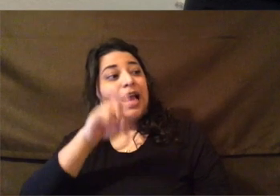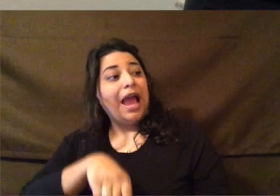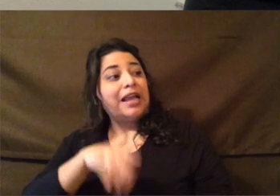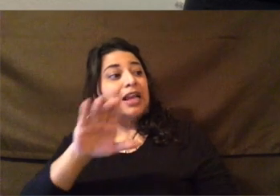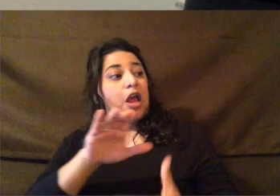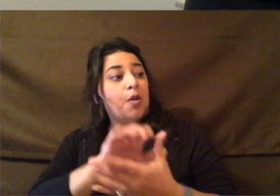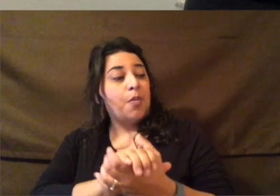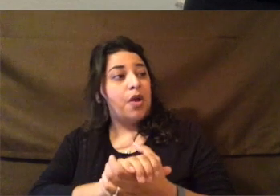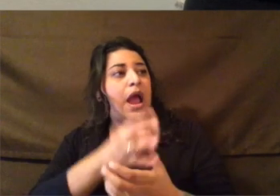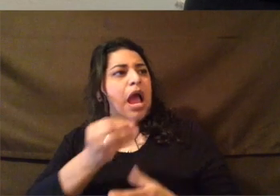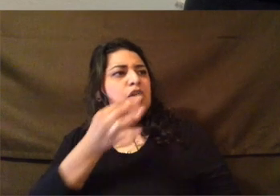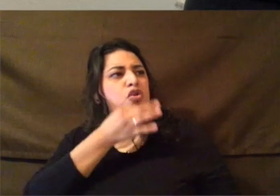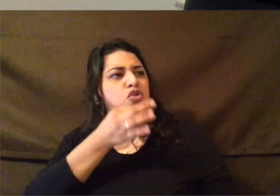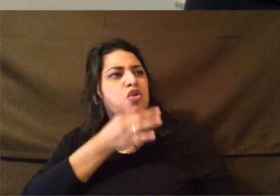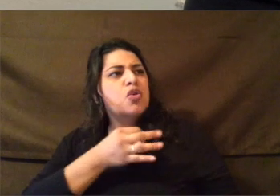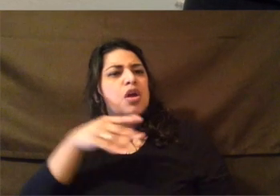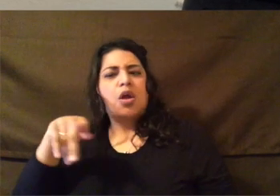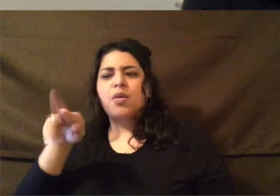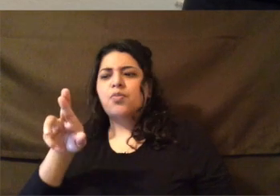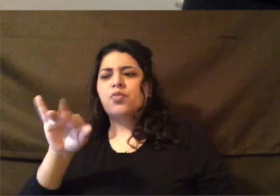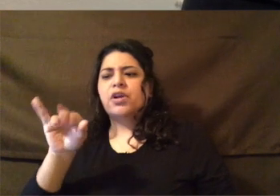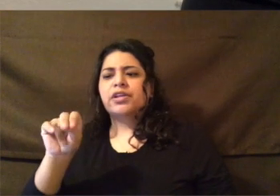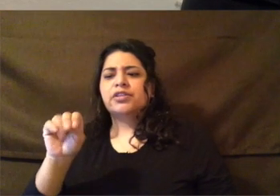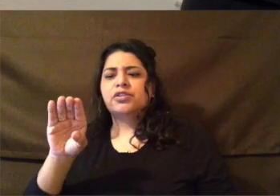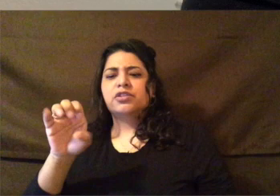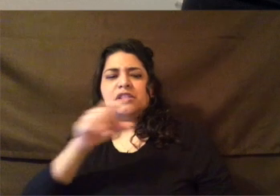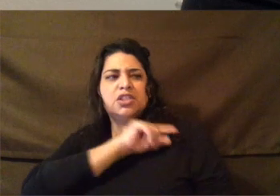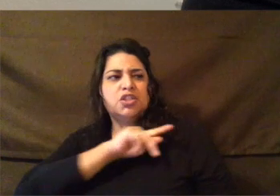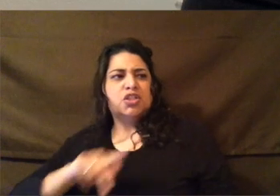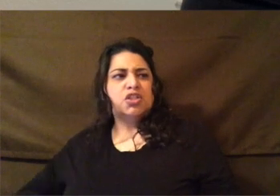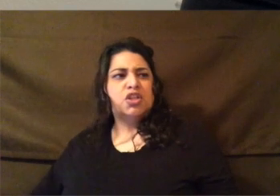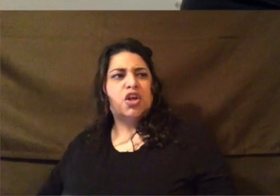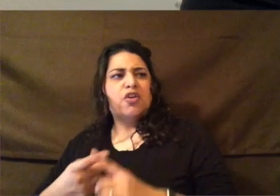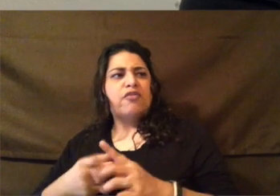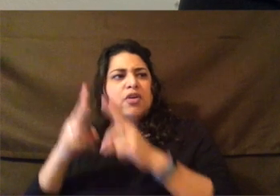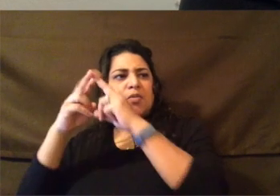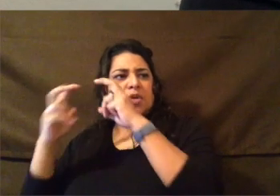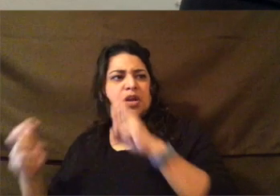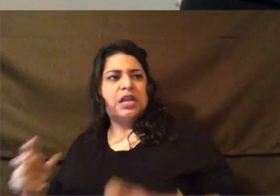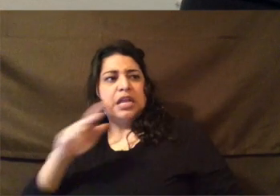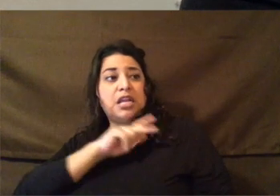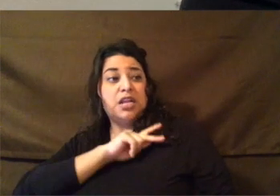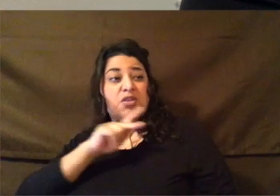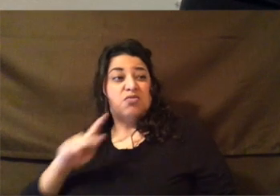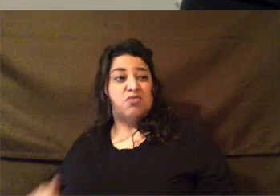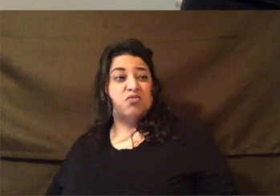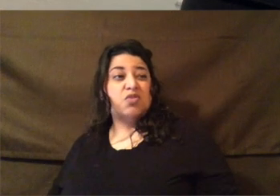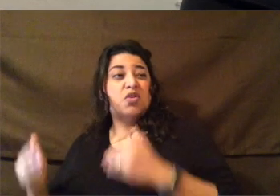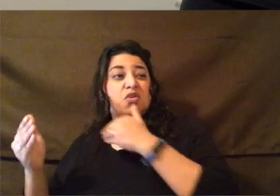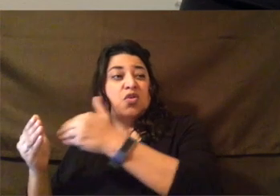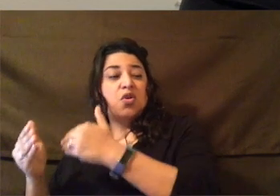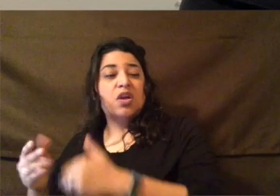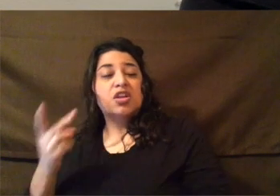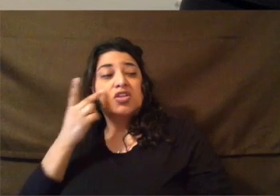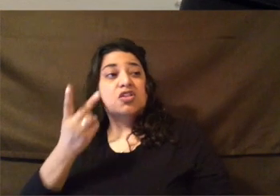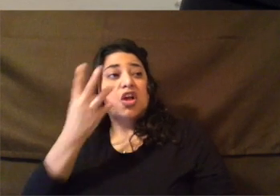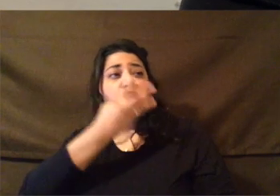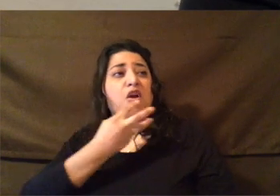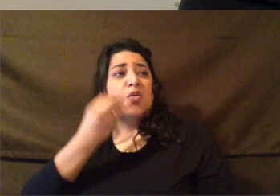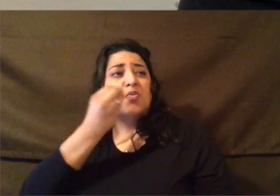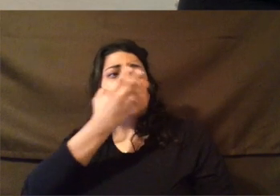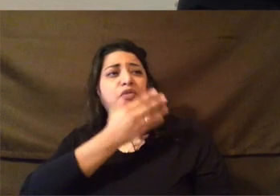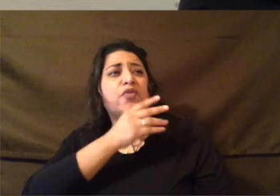princess must marry, and soon after this, a prince came from a neighboring kingdom, and he saw the princess, and he immediately loved